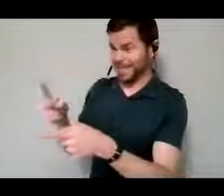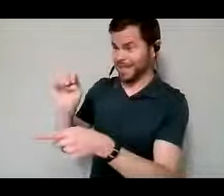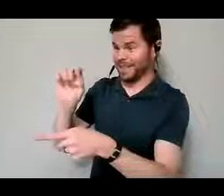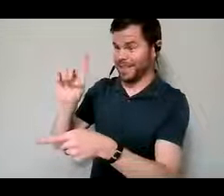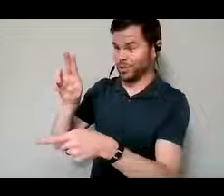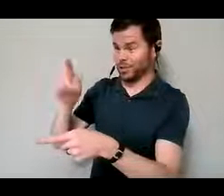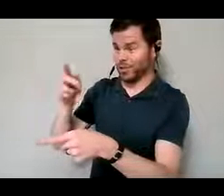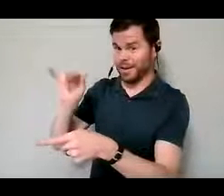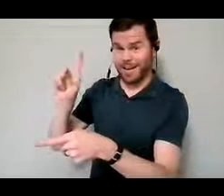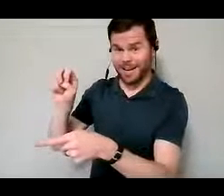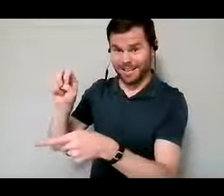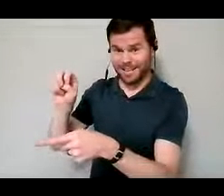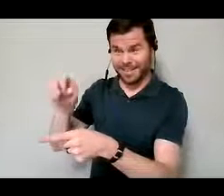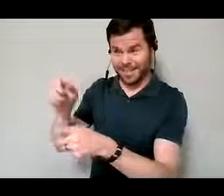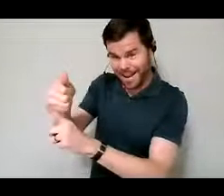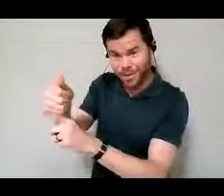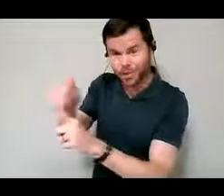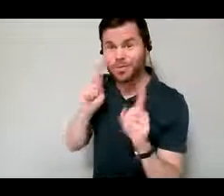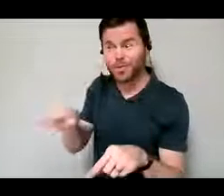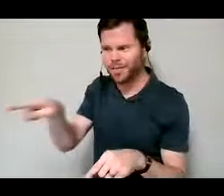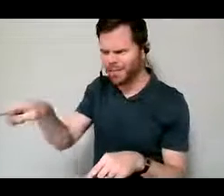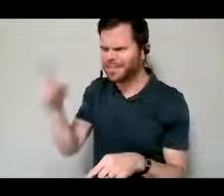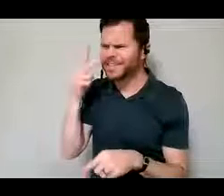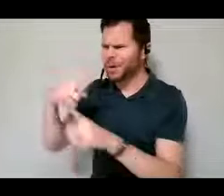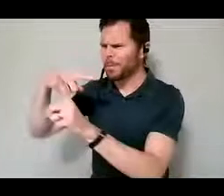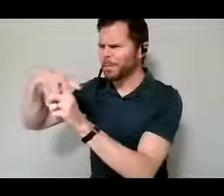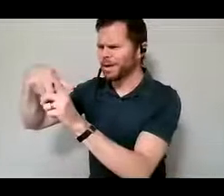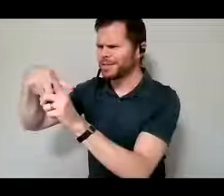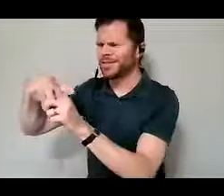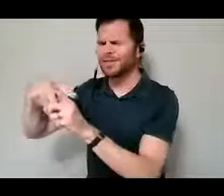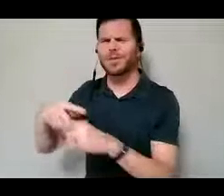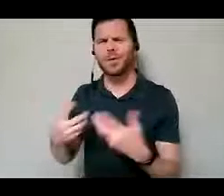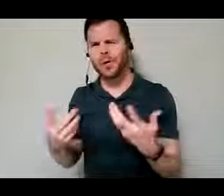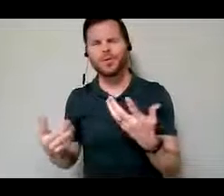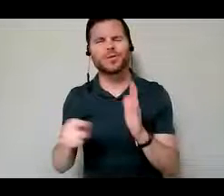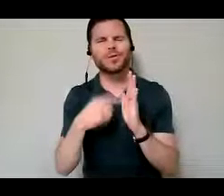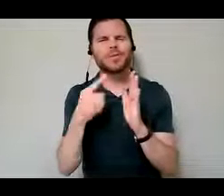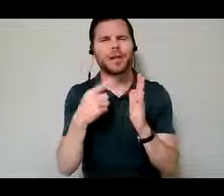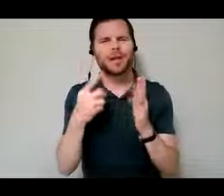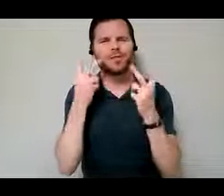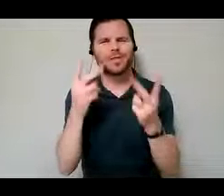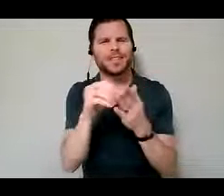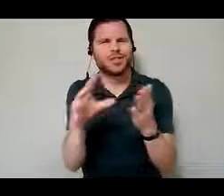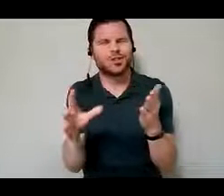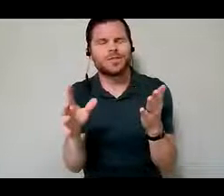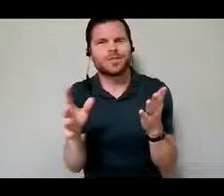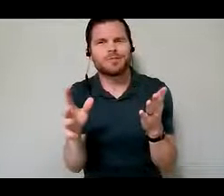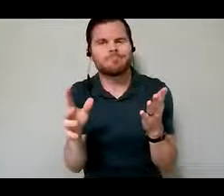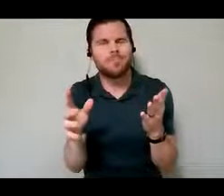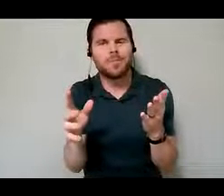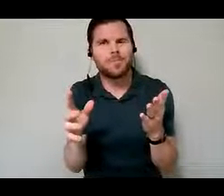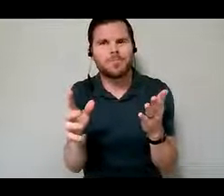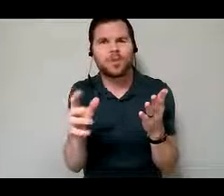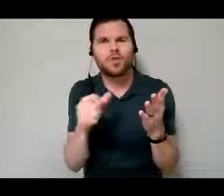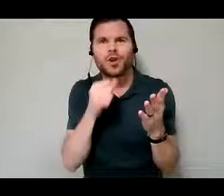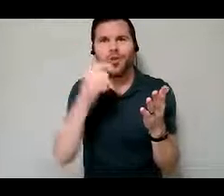responses throughout the program, they're much more positive. So you can see that, like, students don't always, when they think about it in a bigger picture, they're like, oh